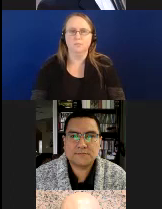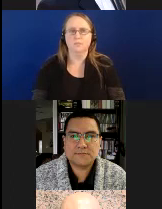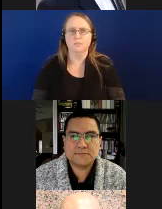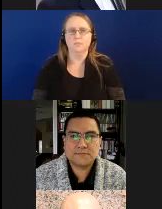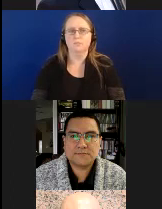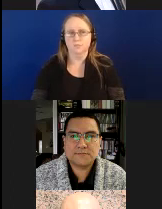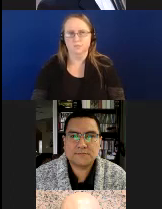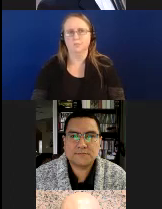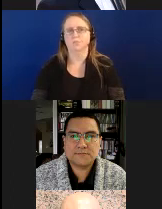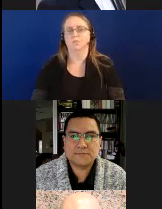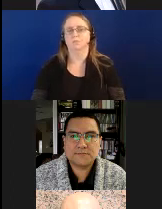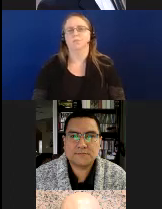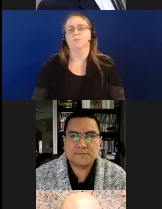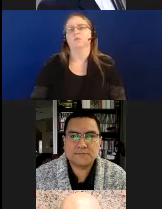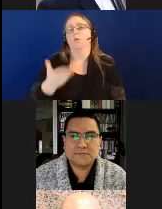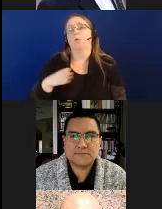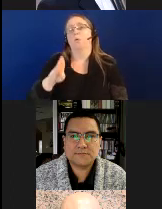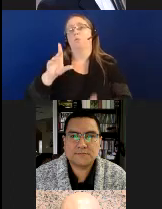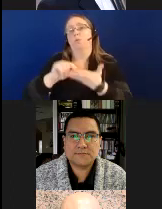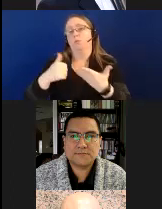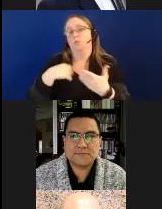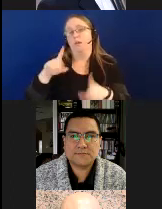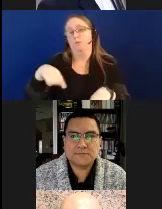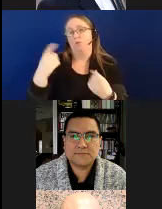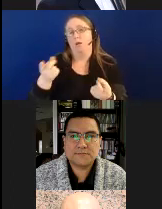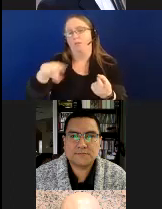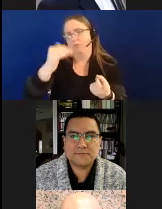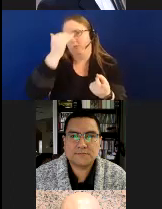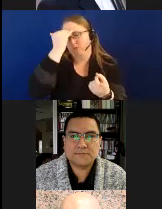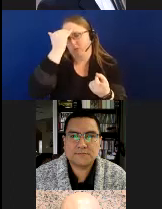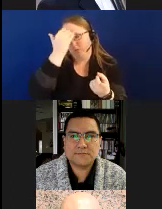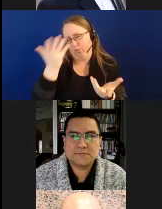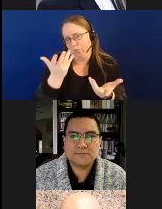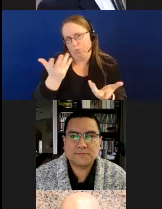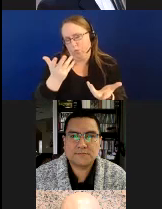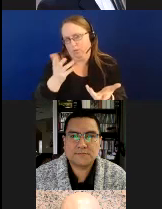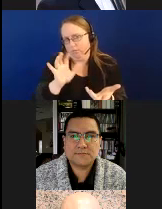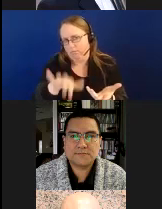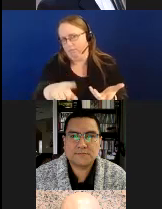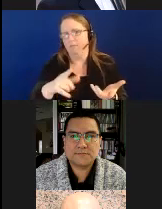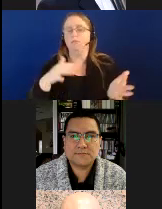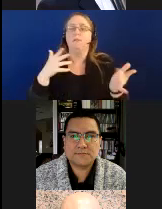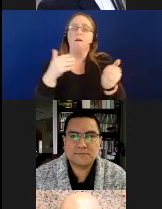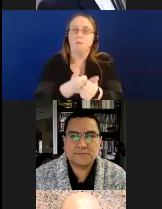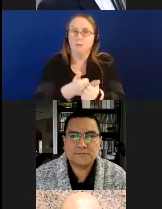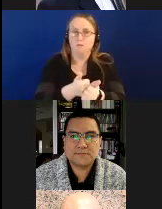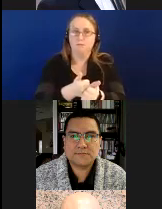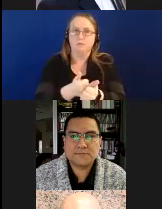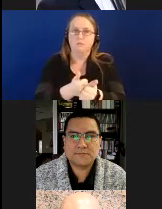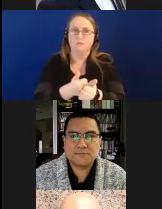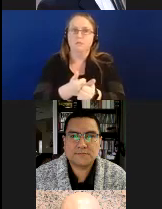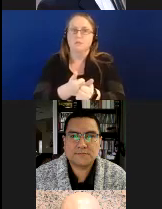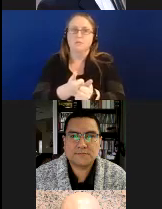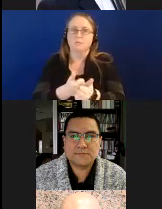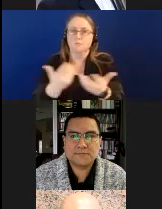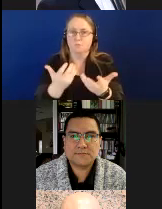Our preliminary blueprints. So blueprints we've had for a while, y'all are likely familiar with what these are. The updates we've made to them